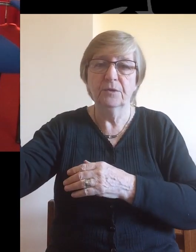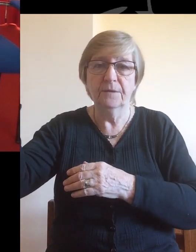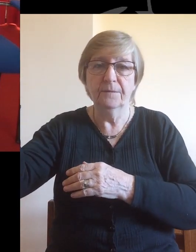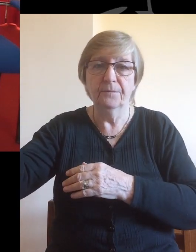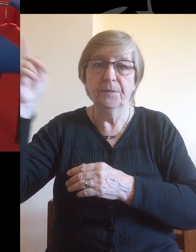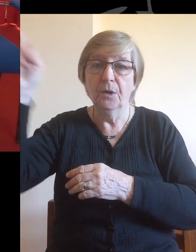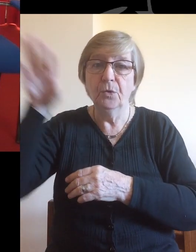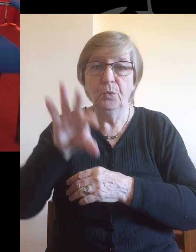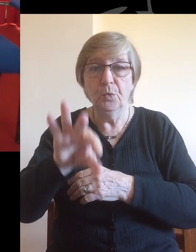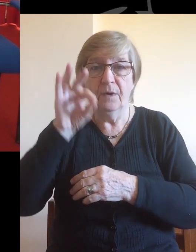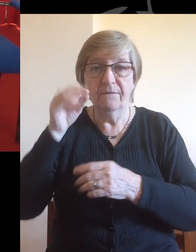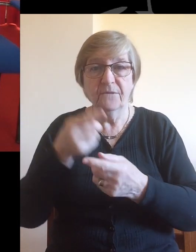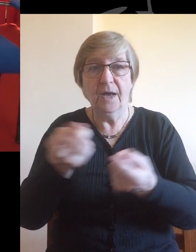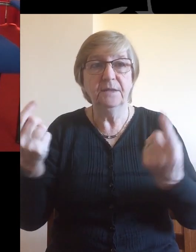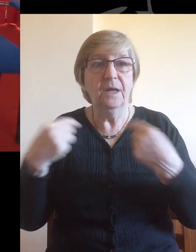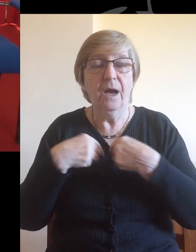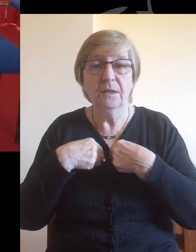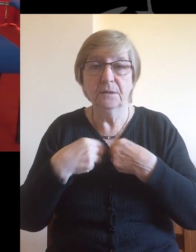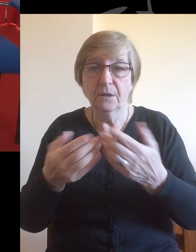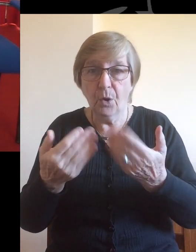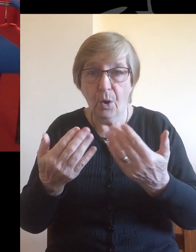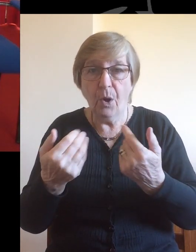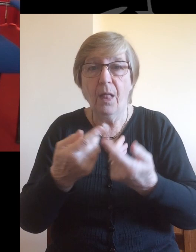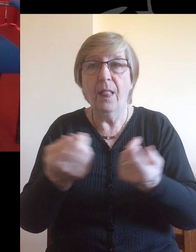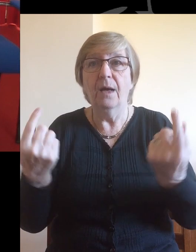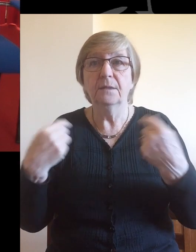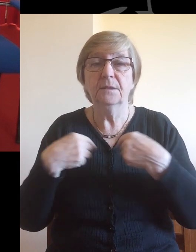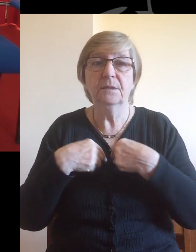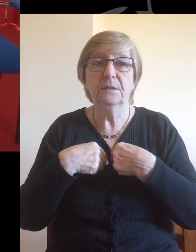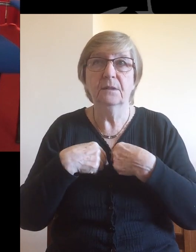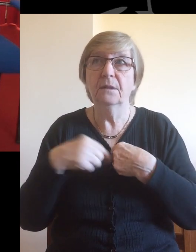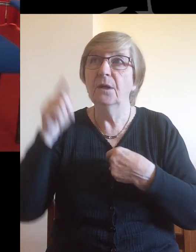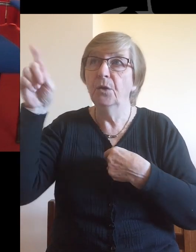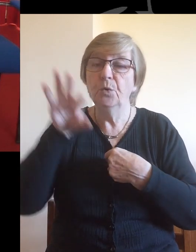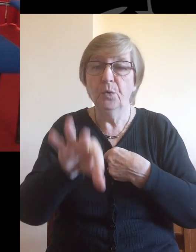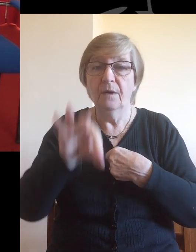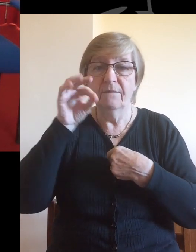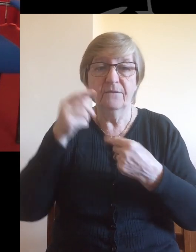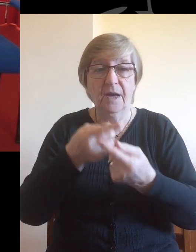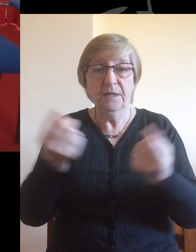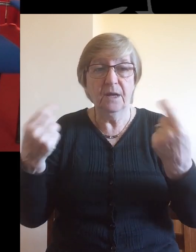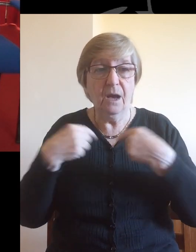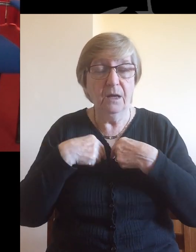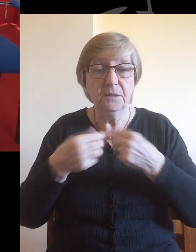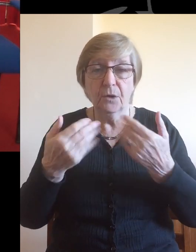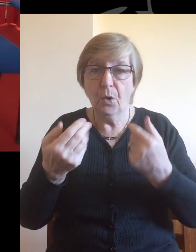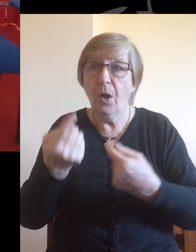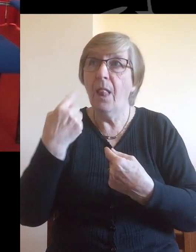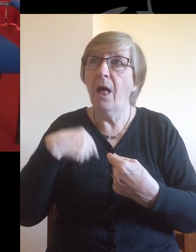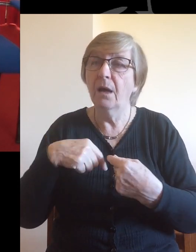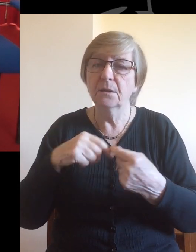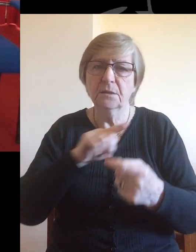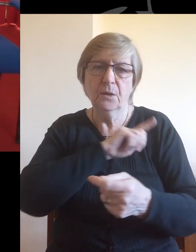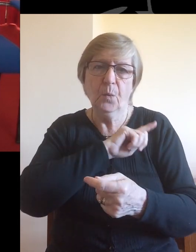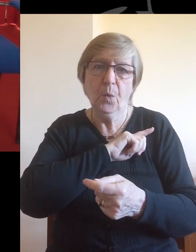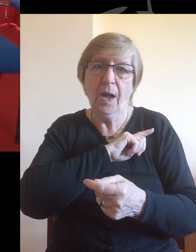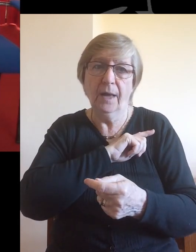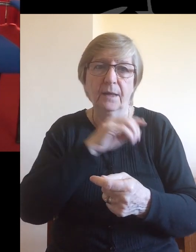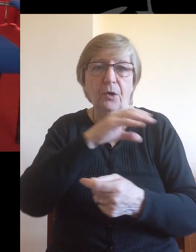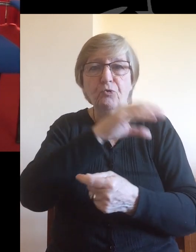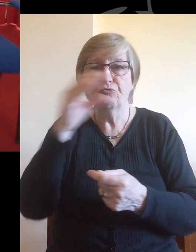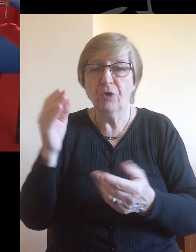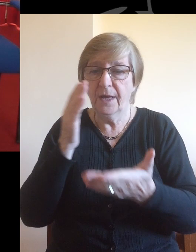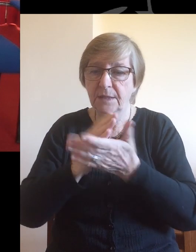You invite us, you call us, and you invite and you call us on the basis of Christ being a